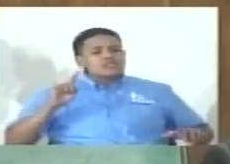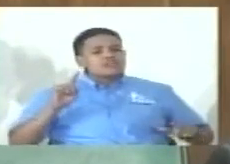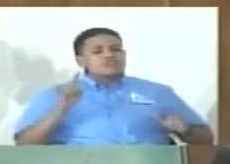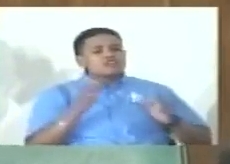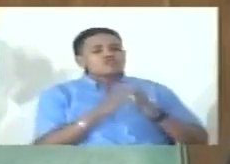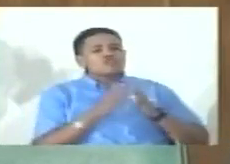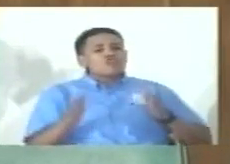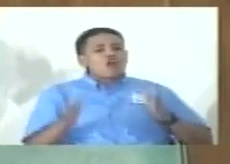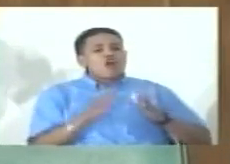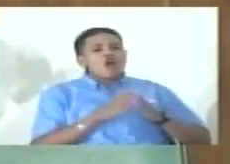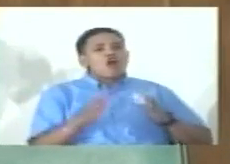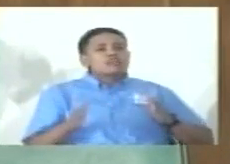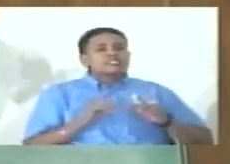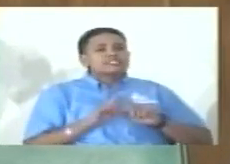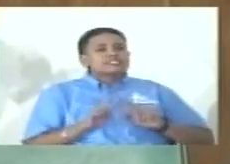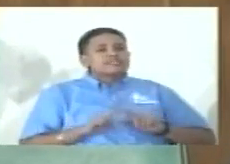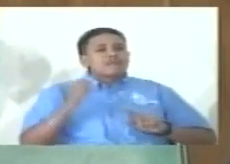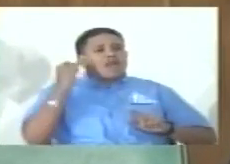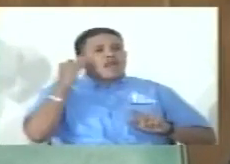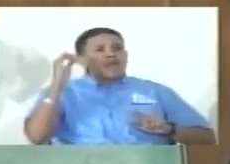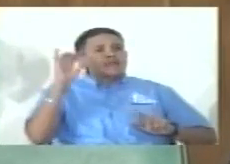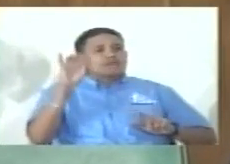cross-fertilization of ideas.